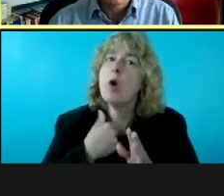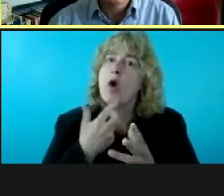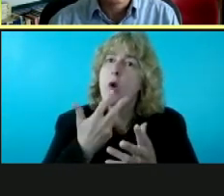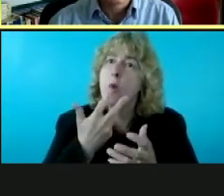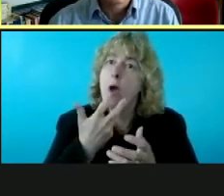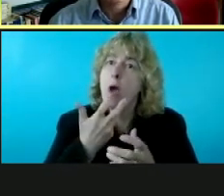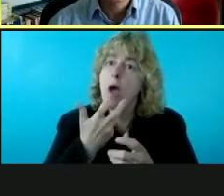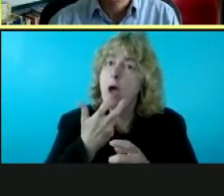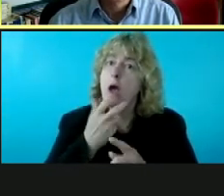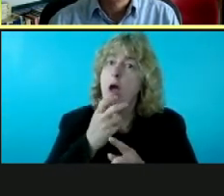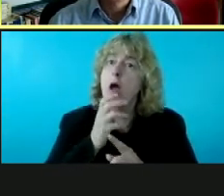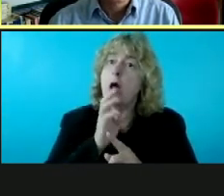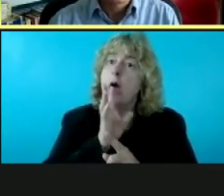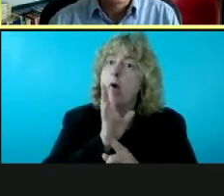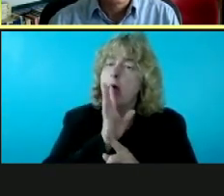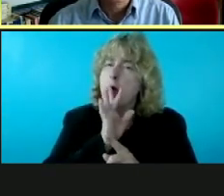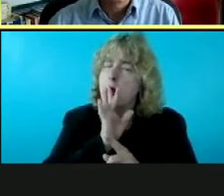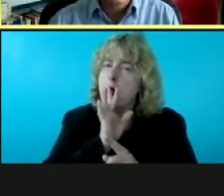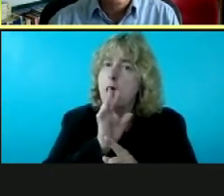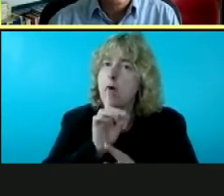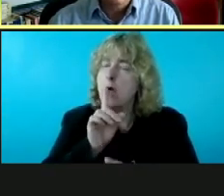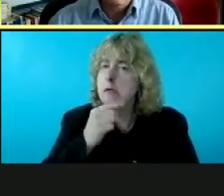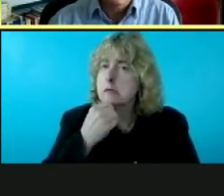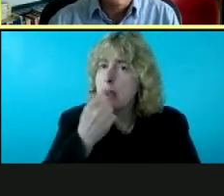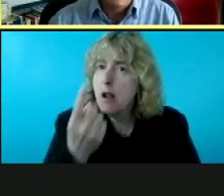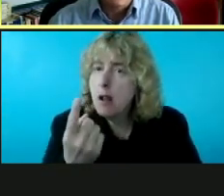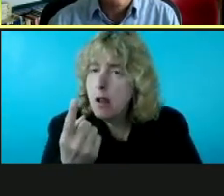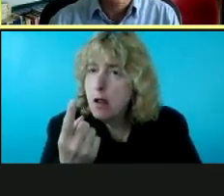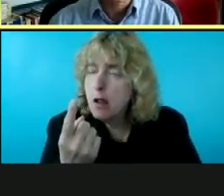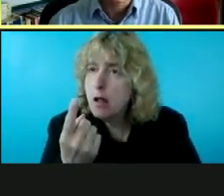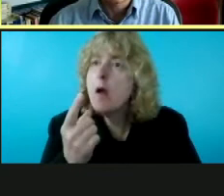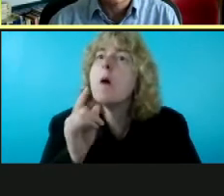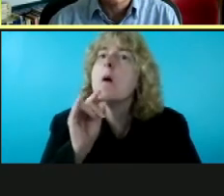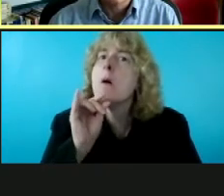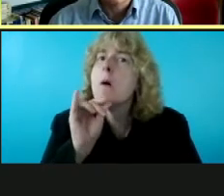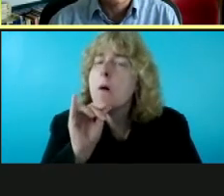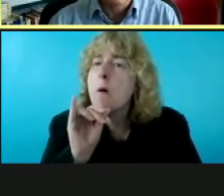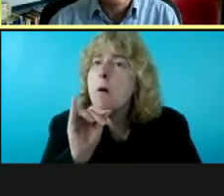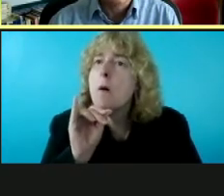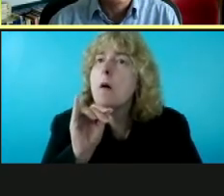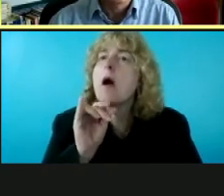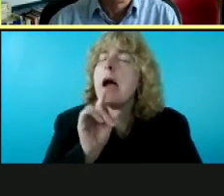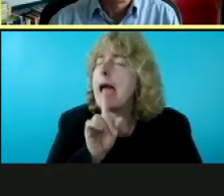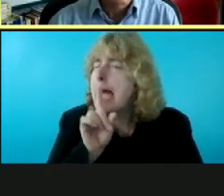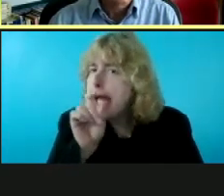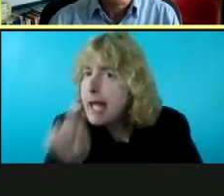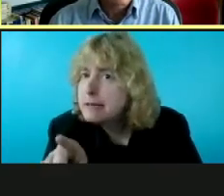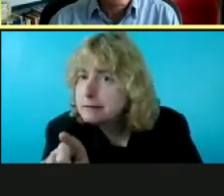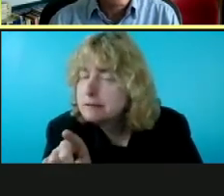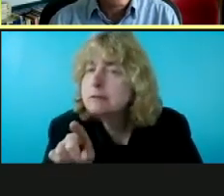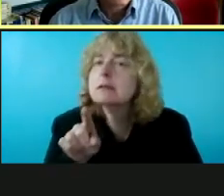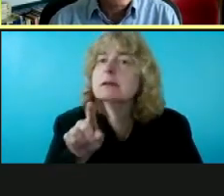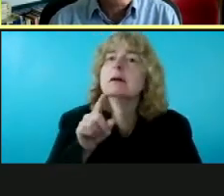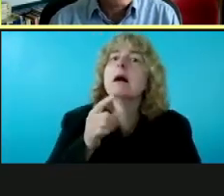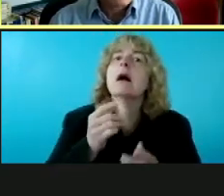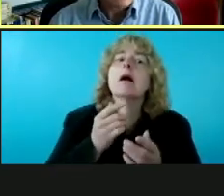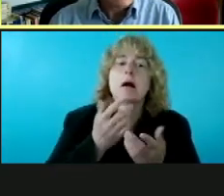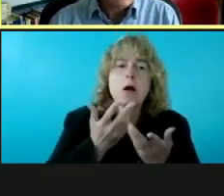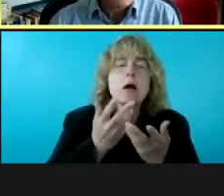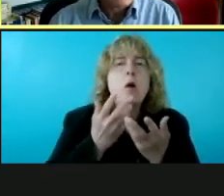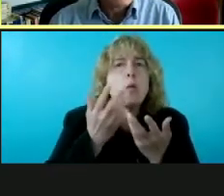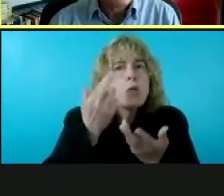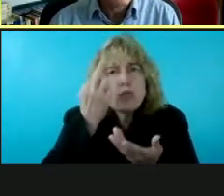concern we've just heard and then ask whether or not we can continue the conversation. Let's go to the next slide.